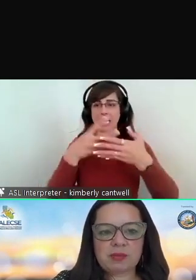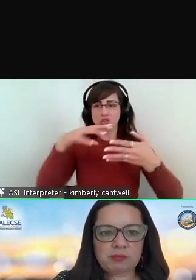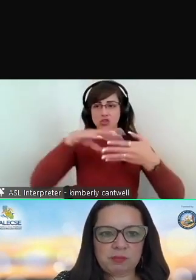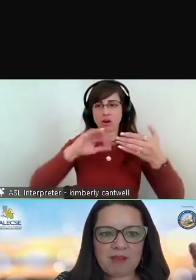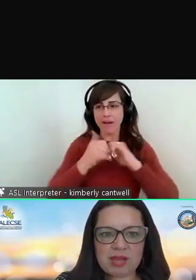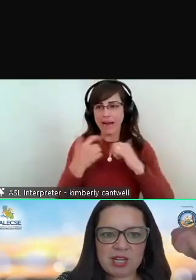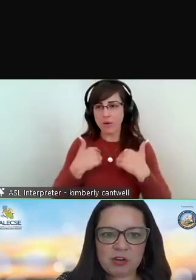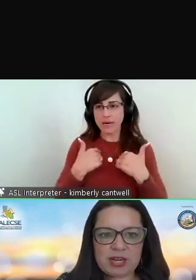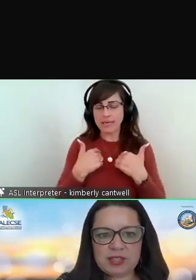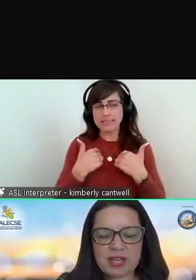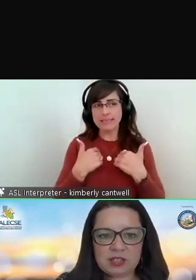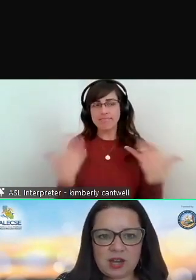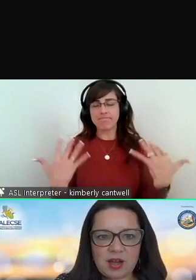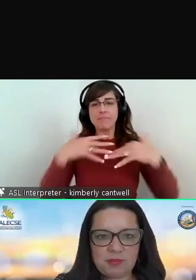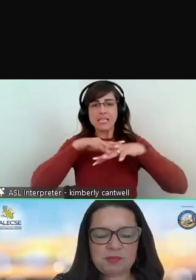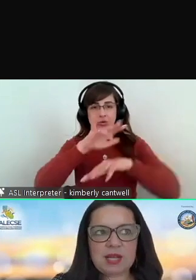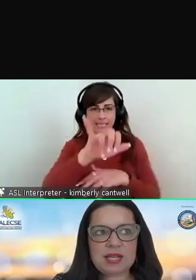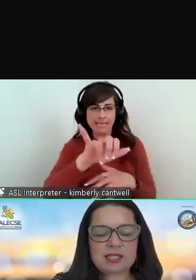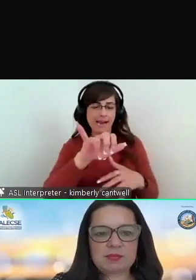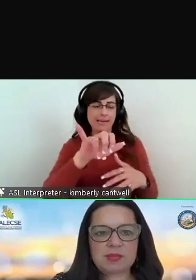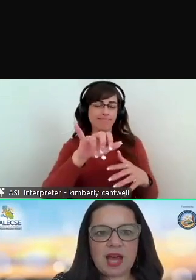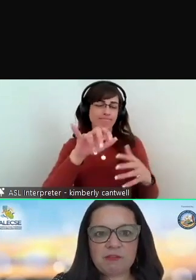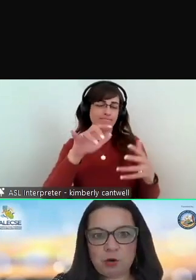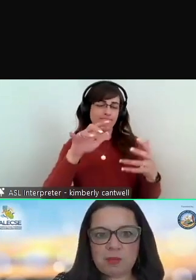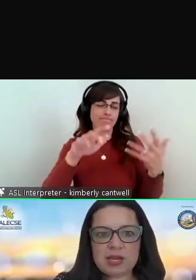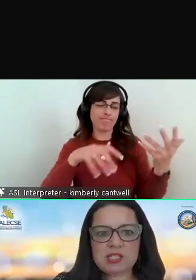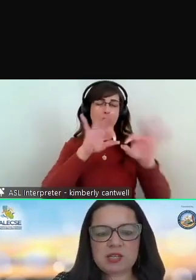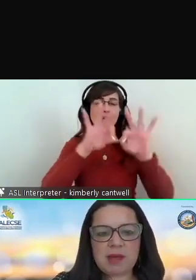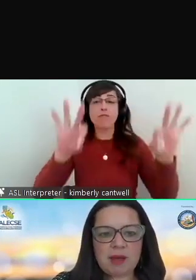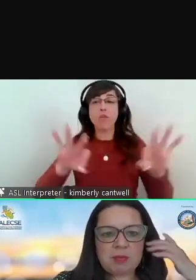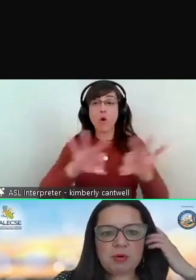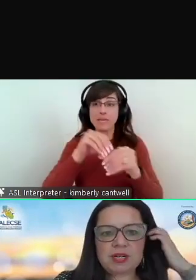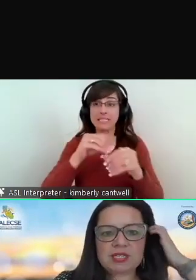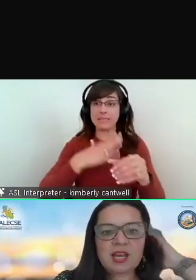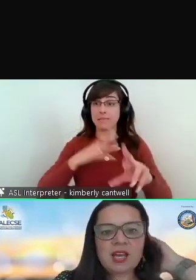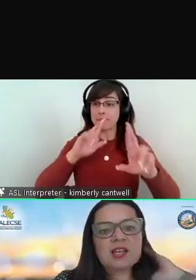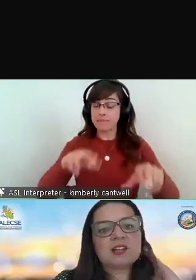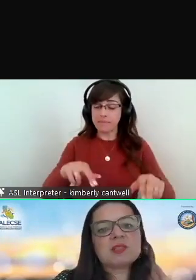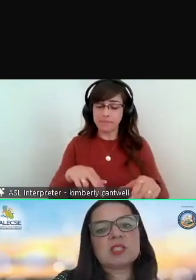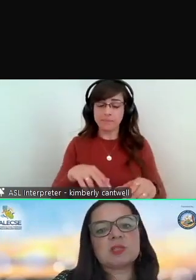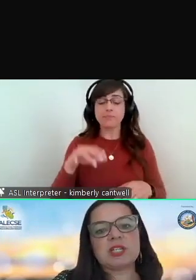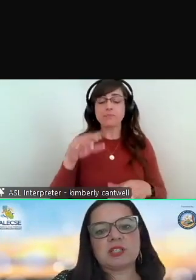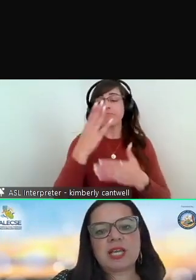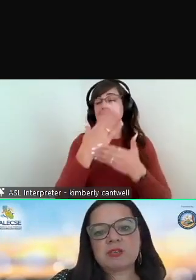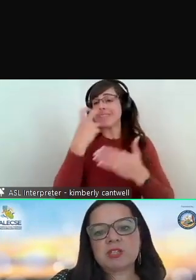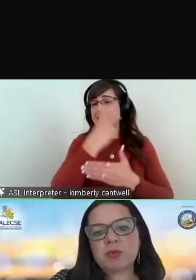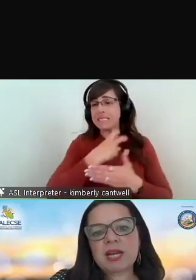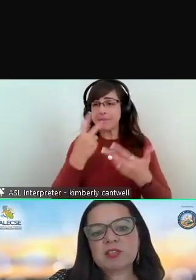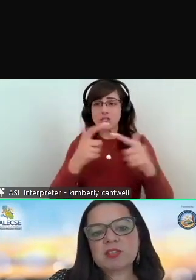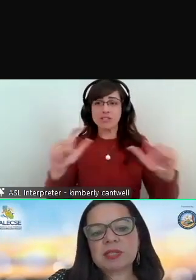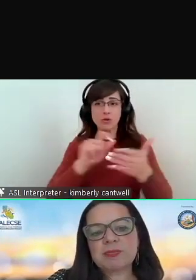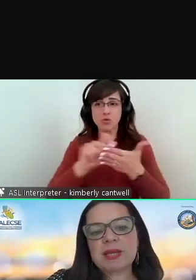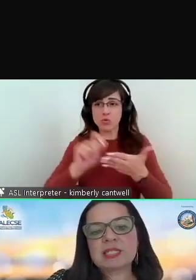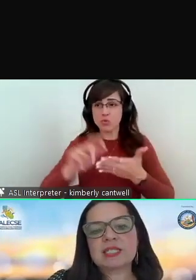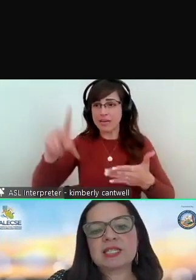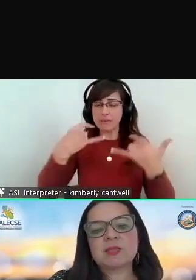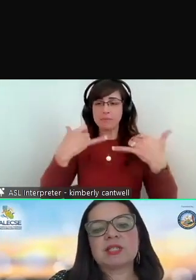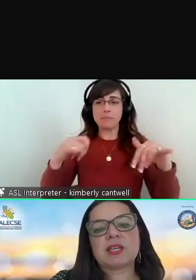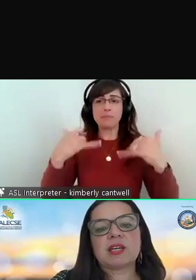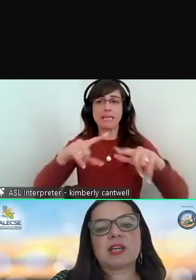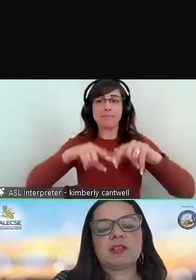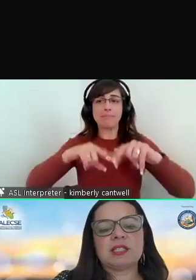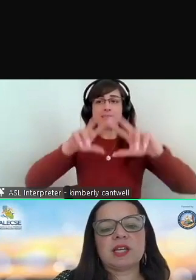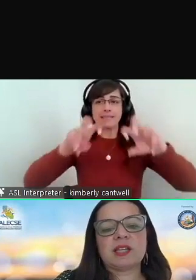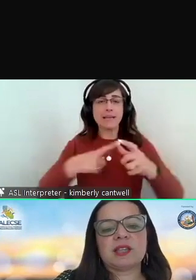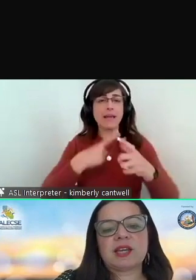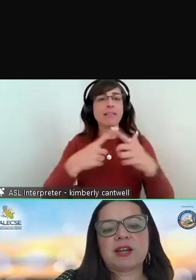I have integrated that form into my reports. There's some speech and language write-ups of place-based assessments.